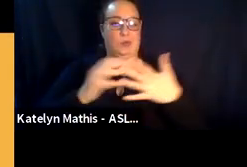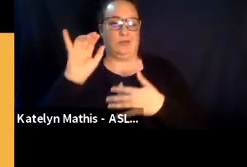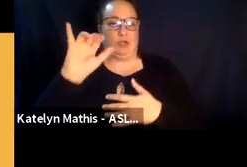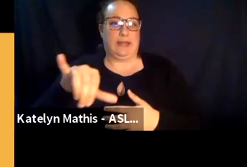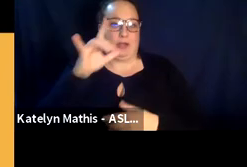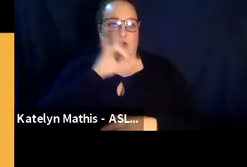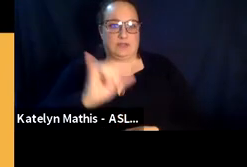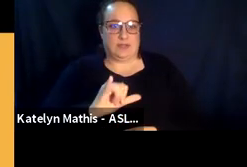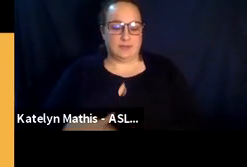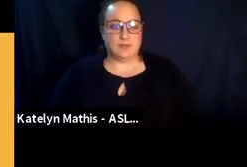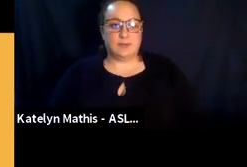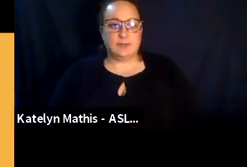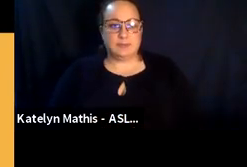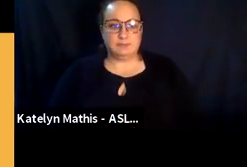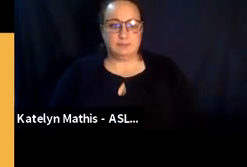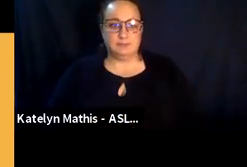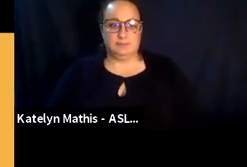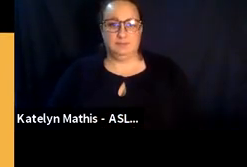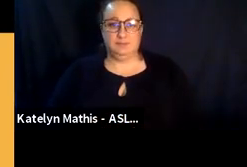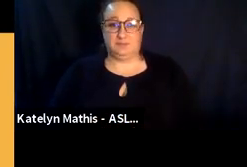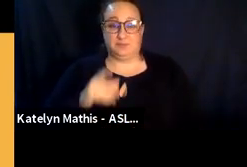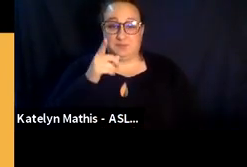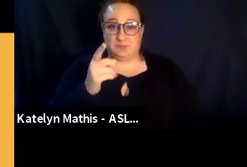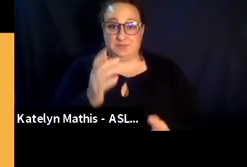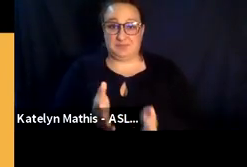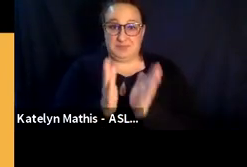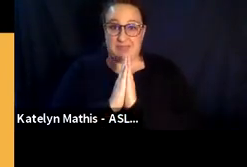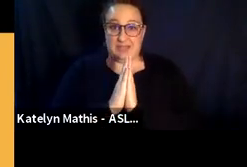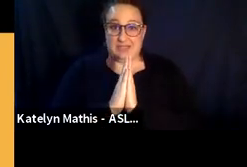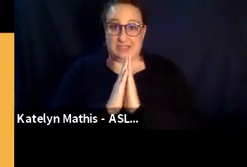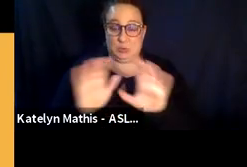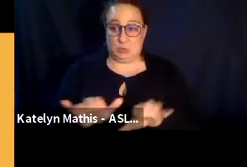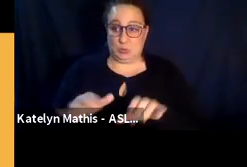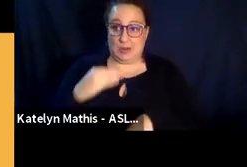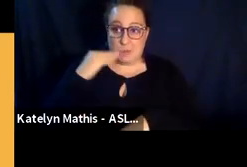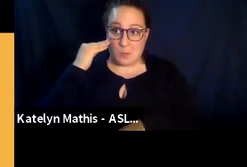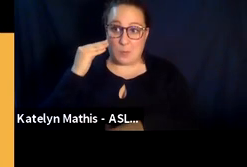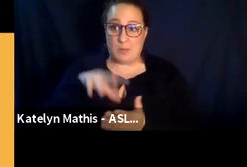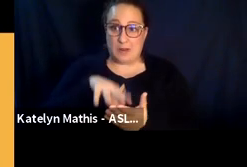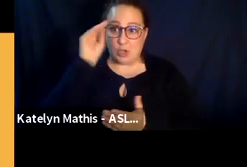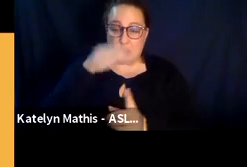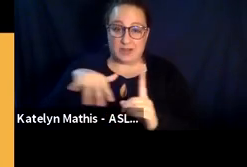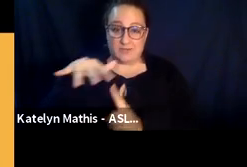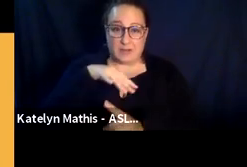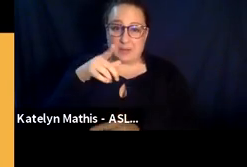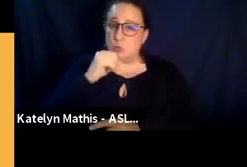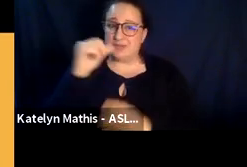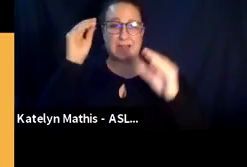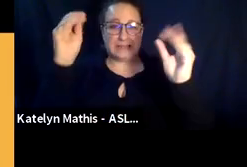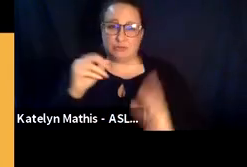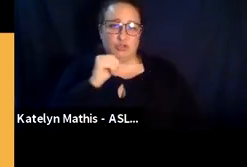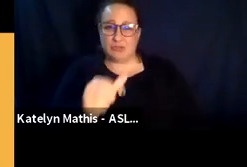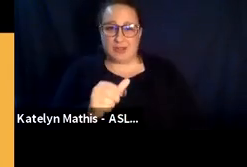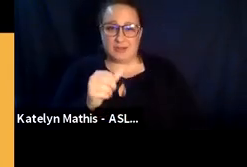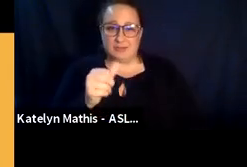So you're being asked to do this at home in a learning environment, and you're not teachers, you're parents.